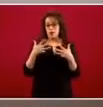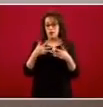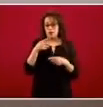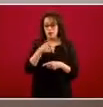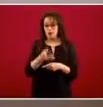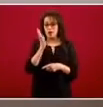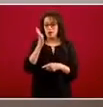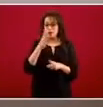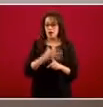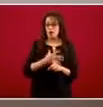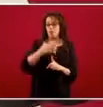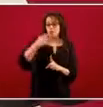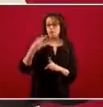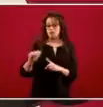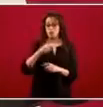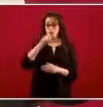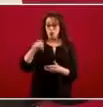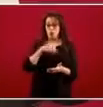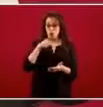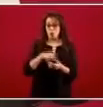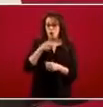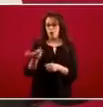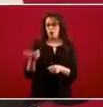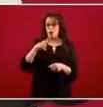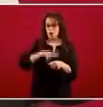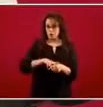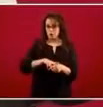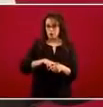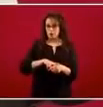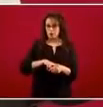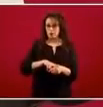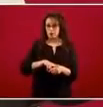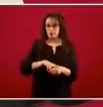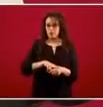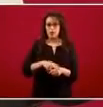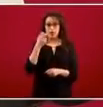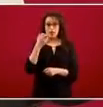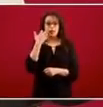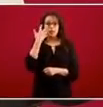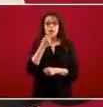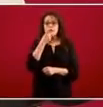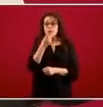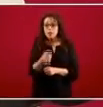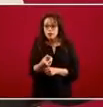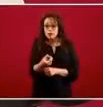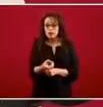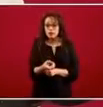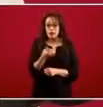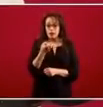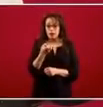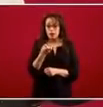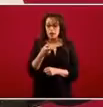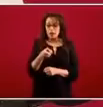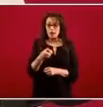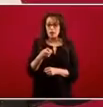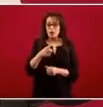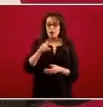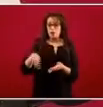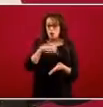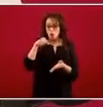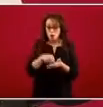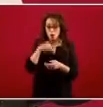we have a confirmed case within any hospital does not necessarily mean there is an